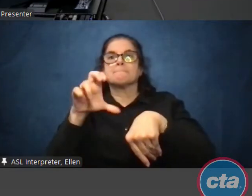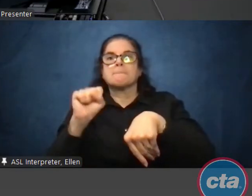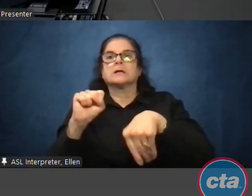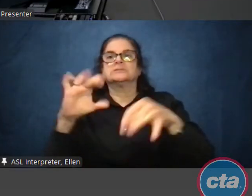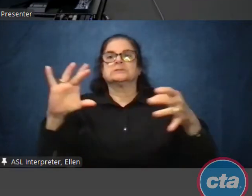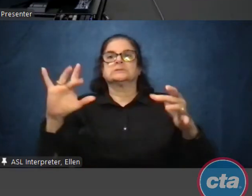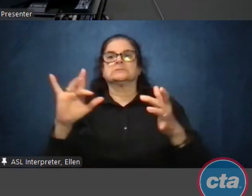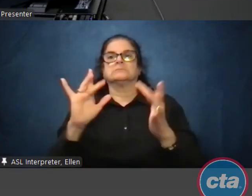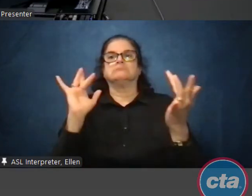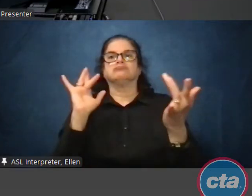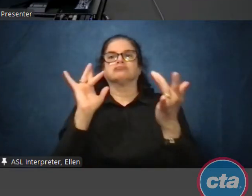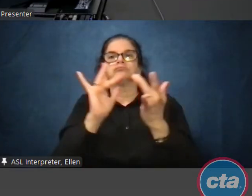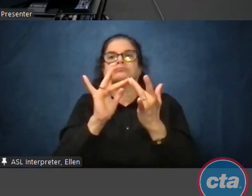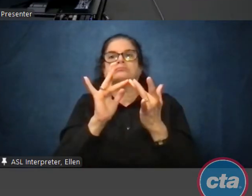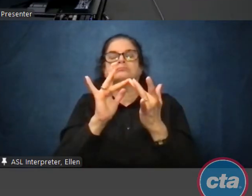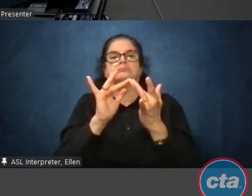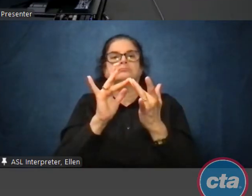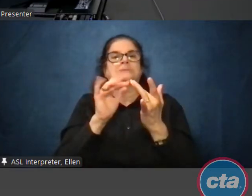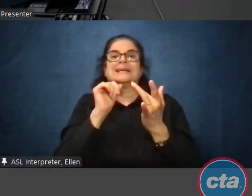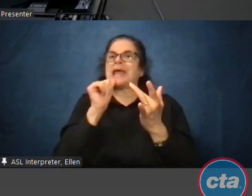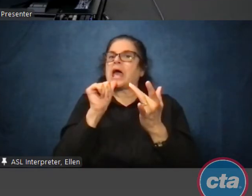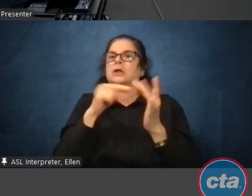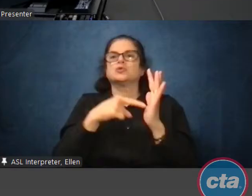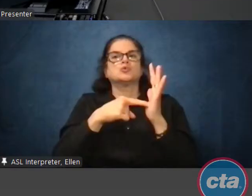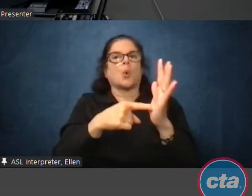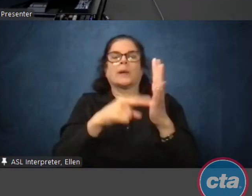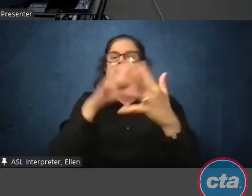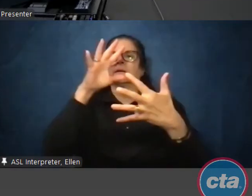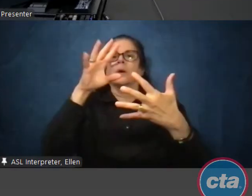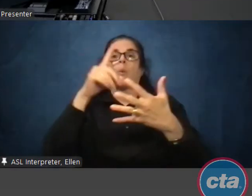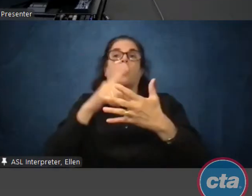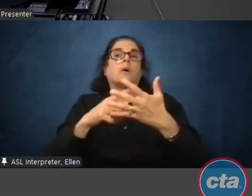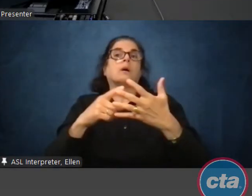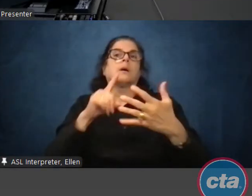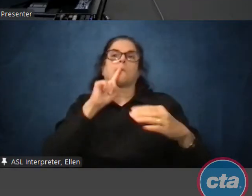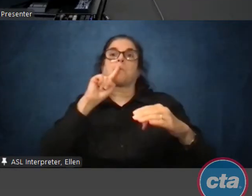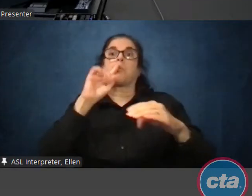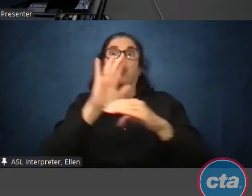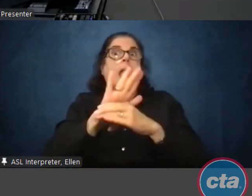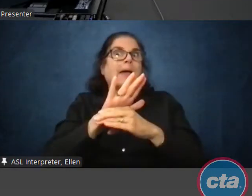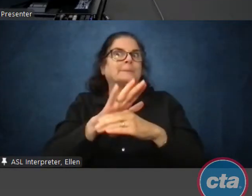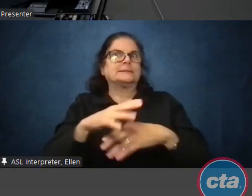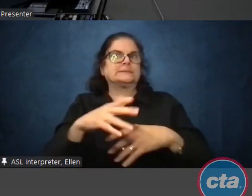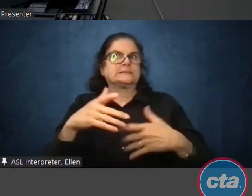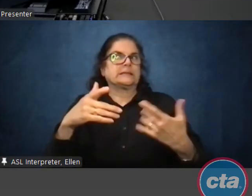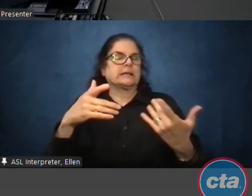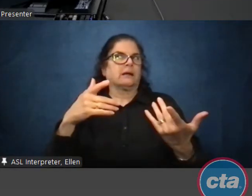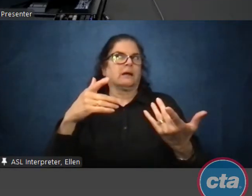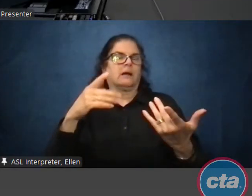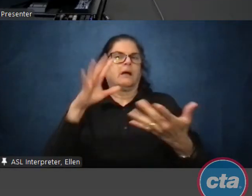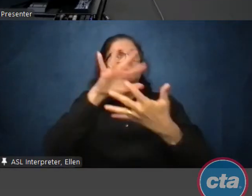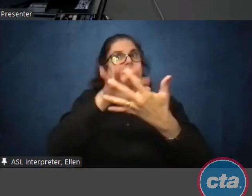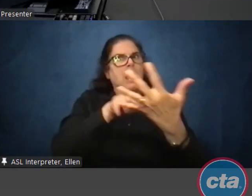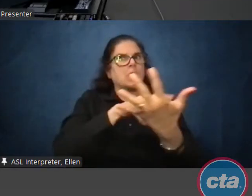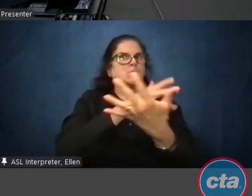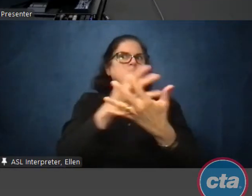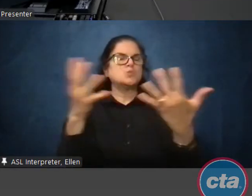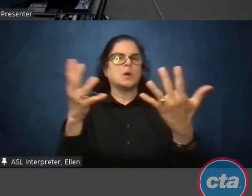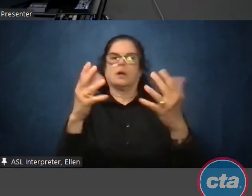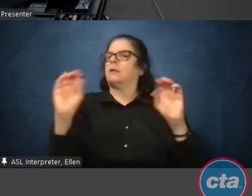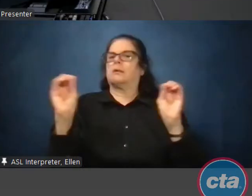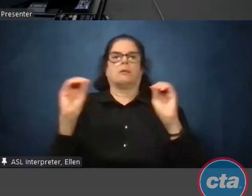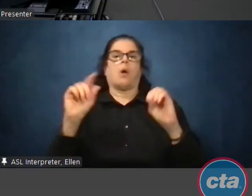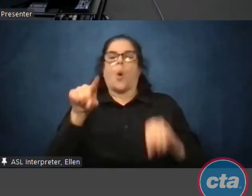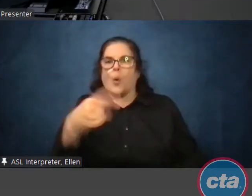not show scheduled information so that we make sure we're not promising service that doesn't arrive. I don't want to get too far into the issues with the